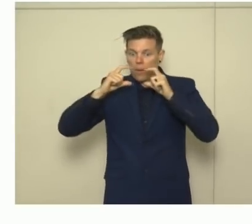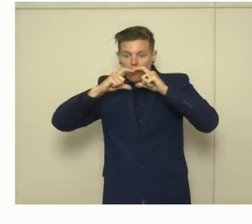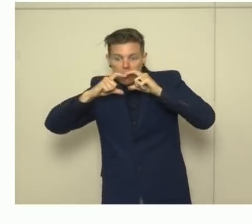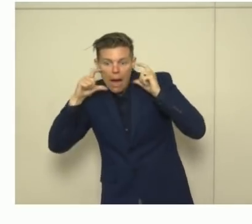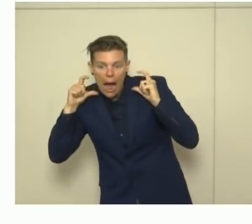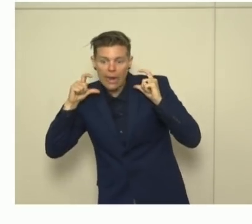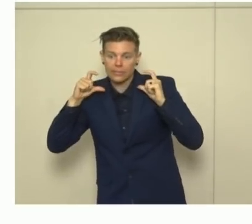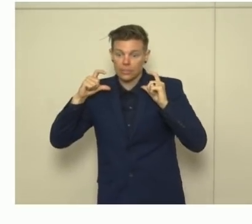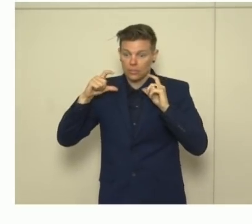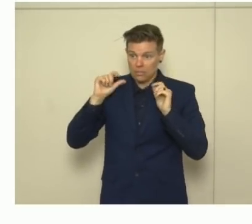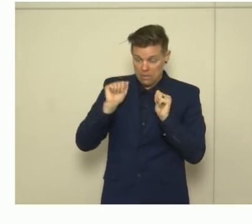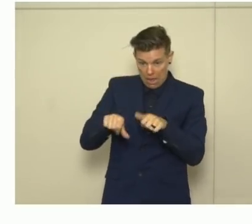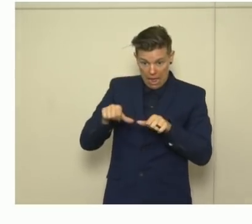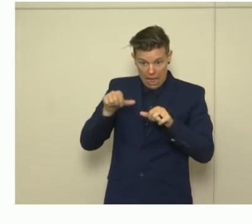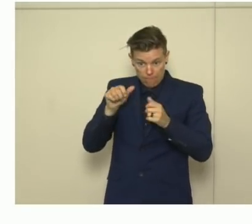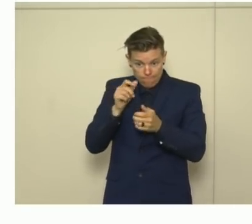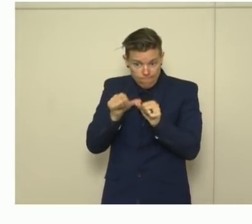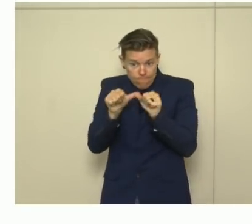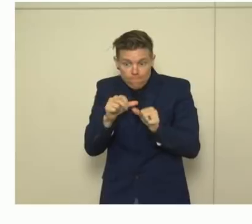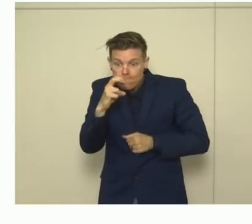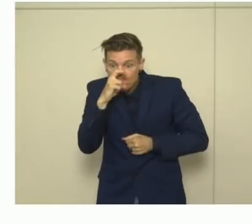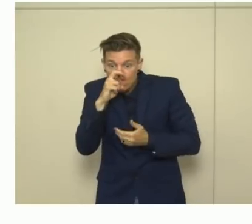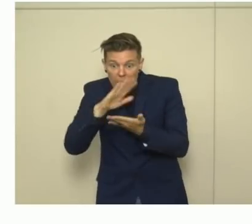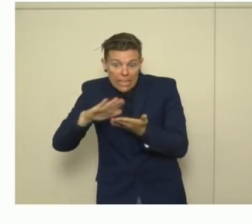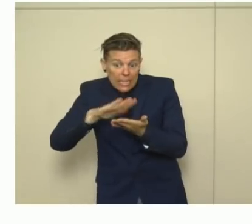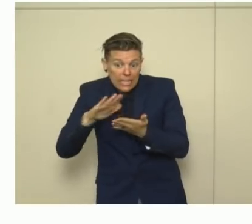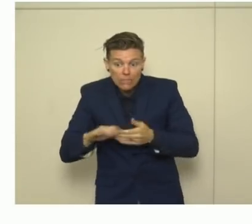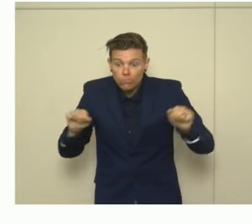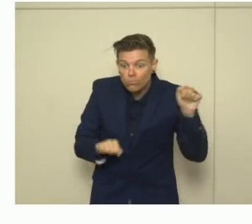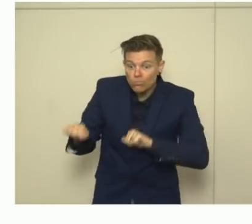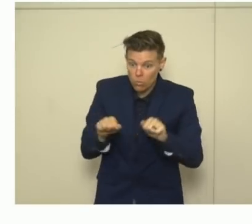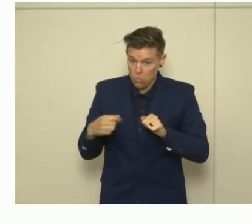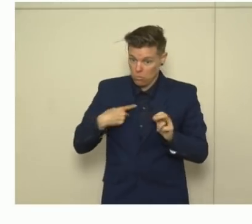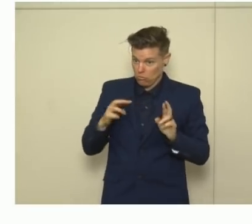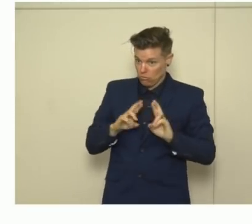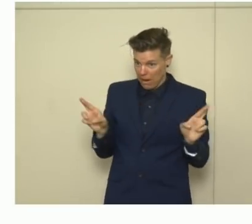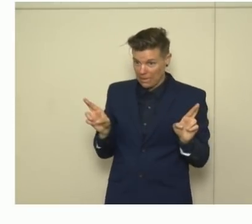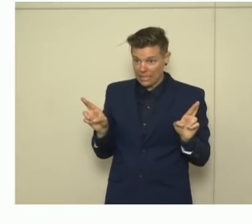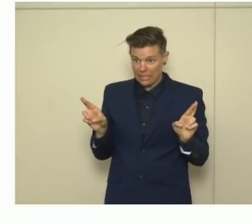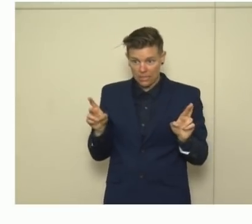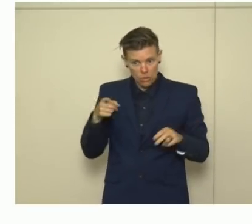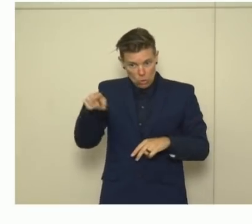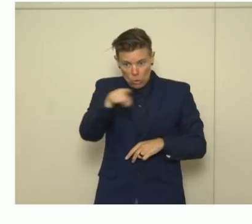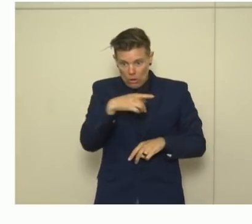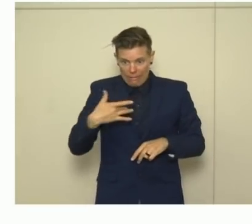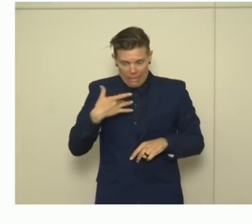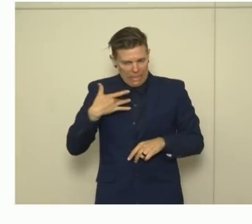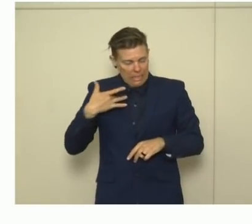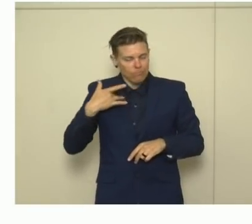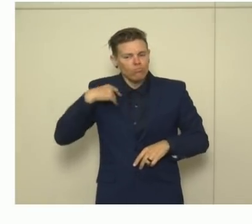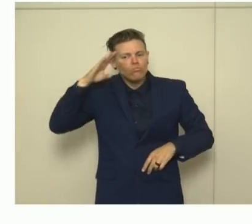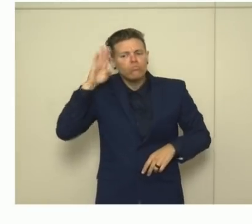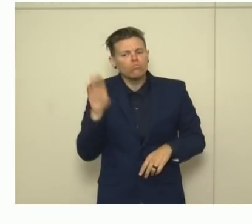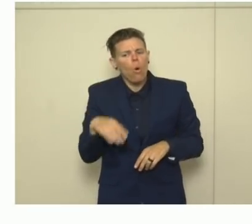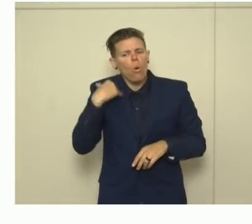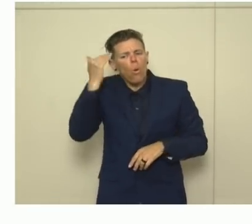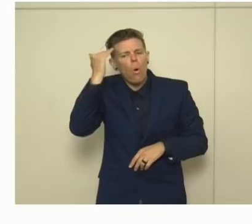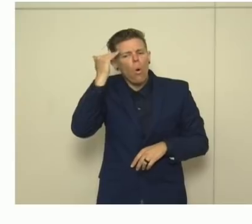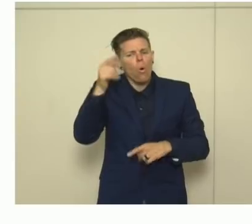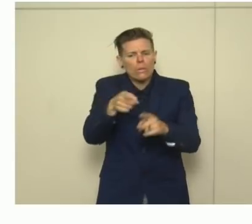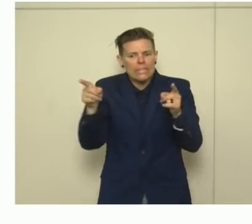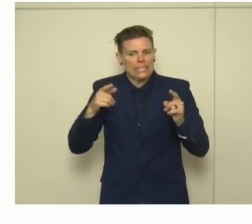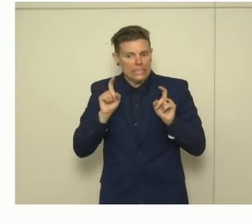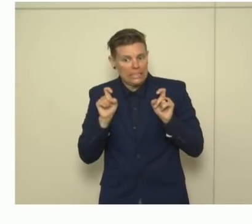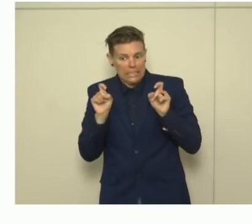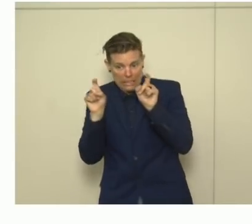that we've outlined in our school reentry guidance. And so across the state, we're making sure that every single